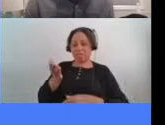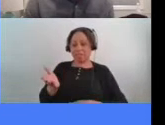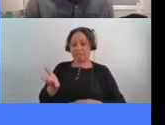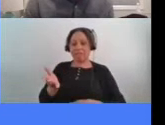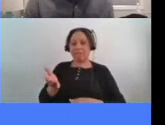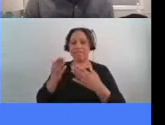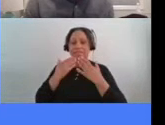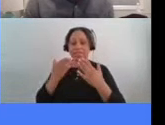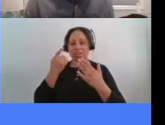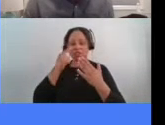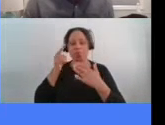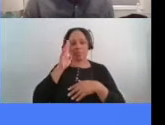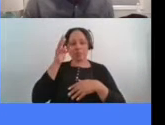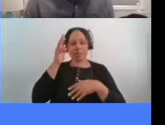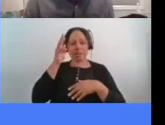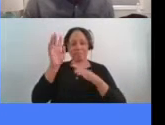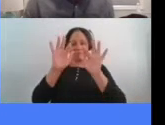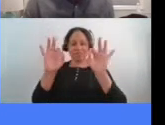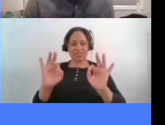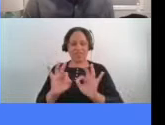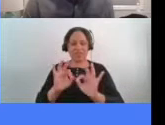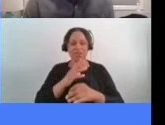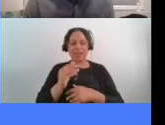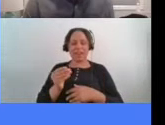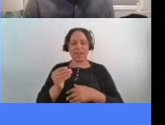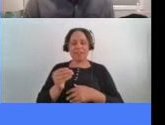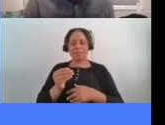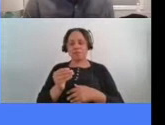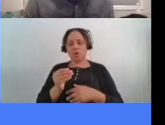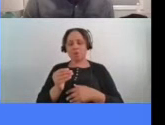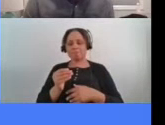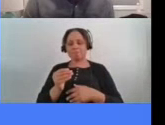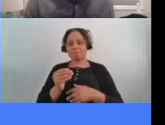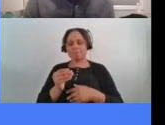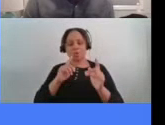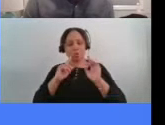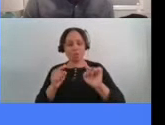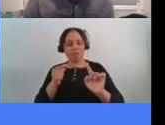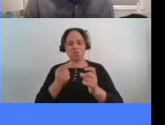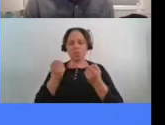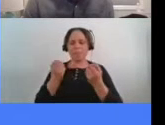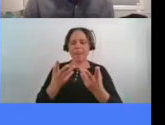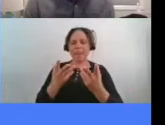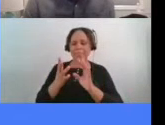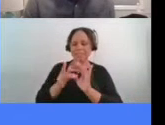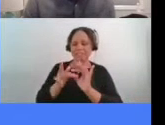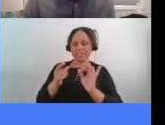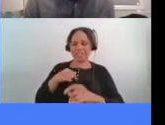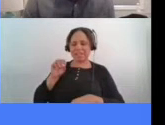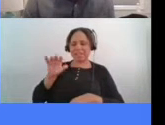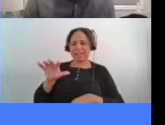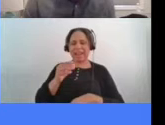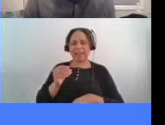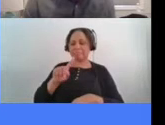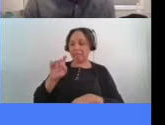up with the countless messages that I would send as far as, constant revisions that we've been asking for. So thank you for that